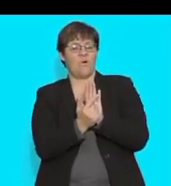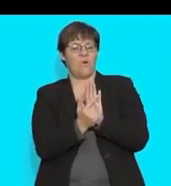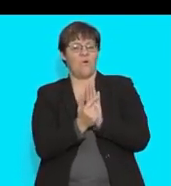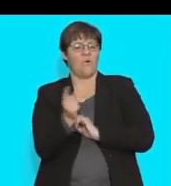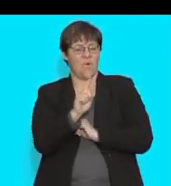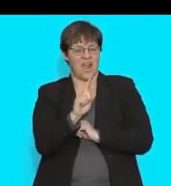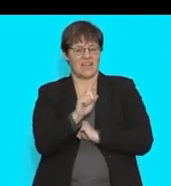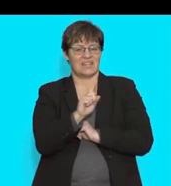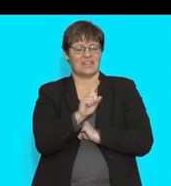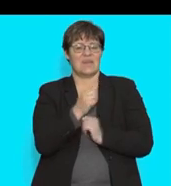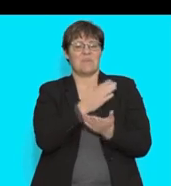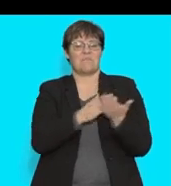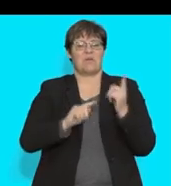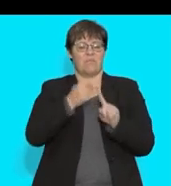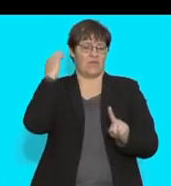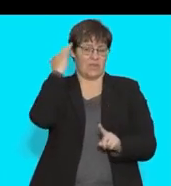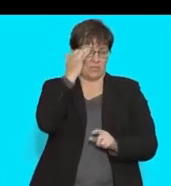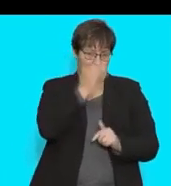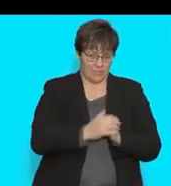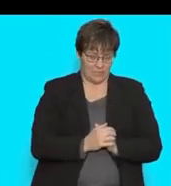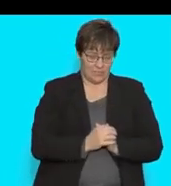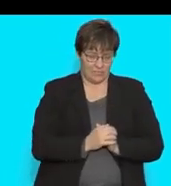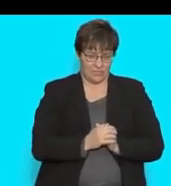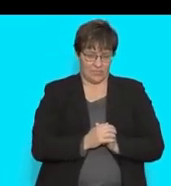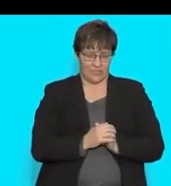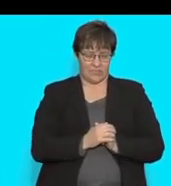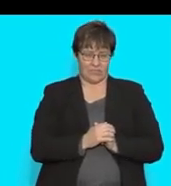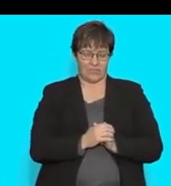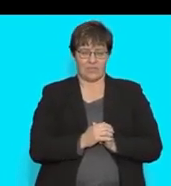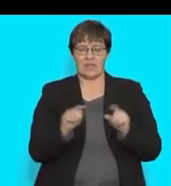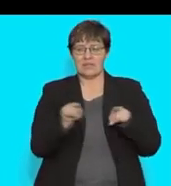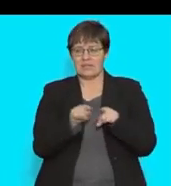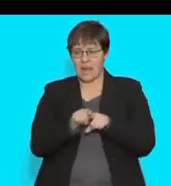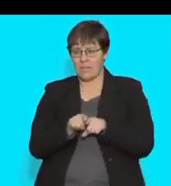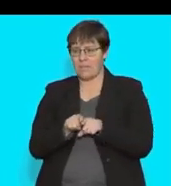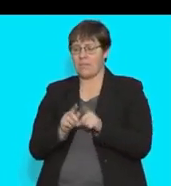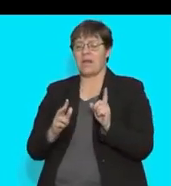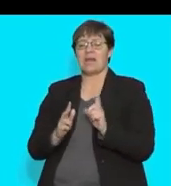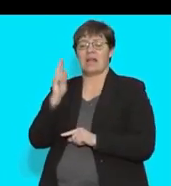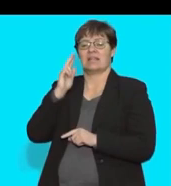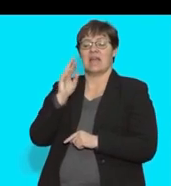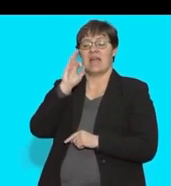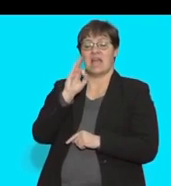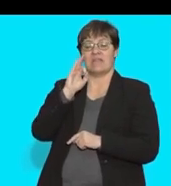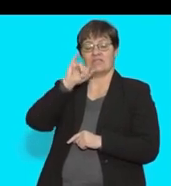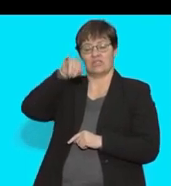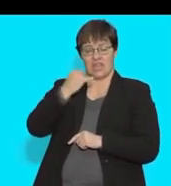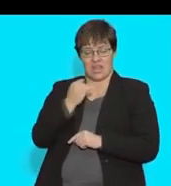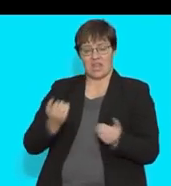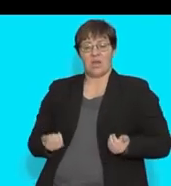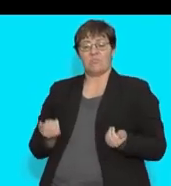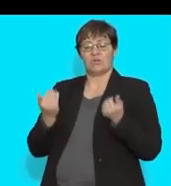have to do with the midpoint theorem. And then also it intersects Fj that